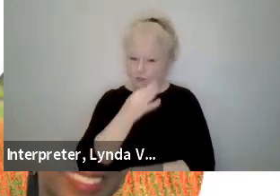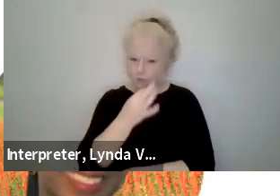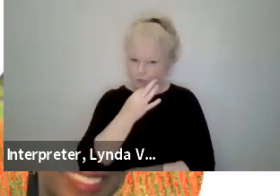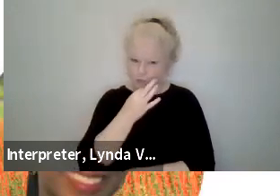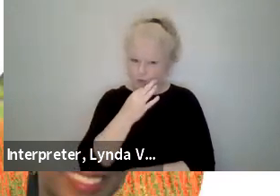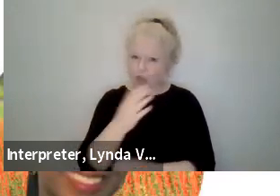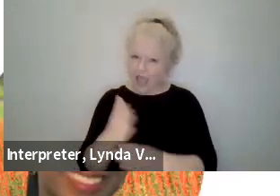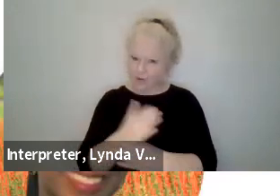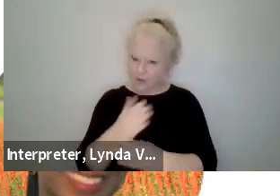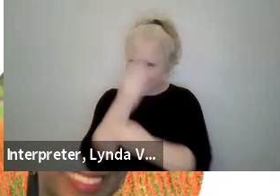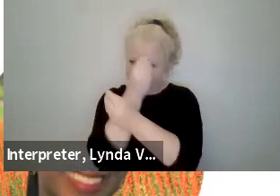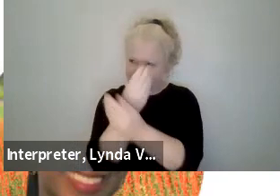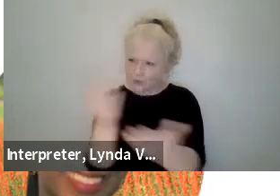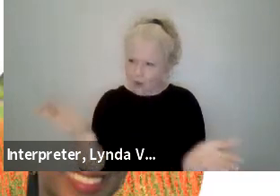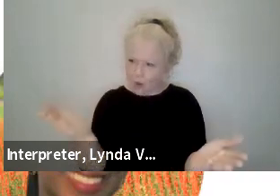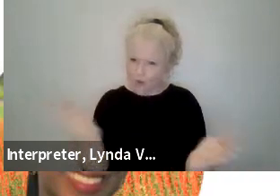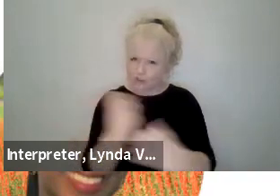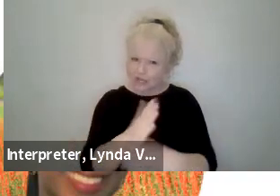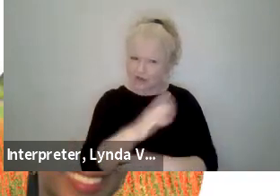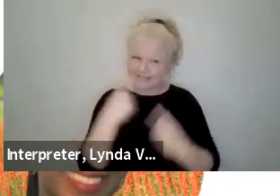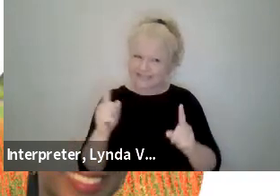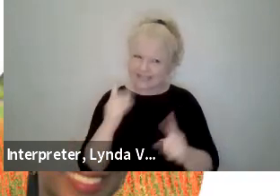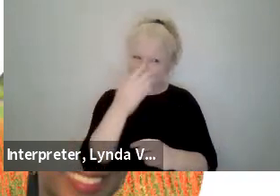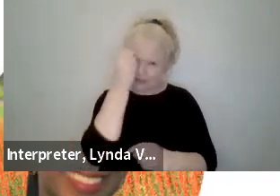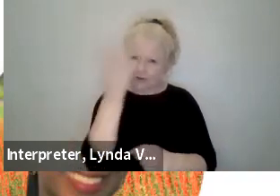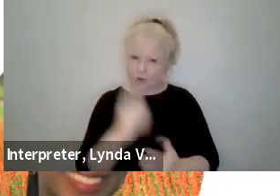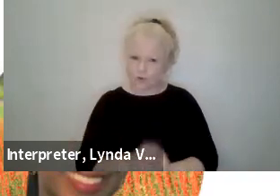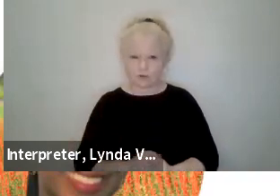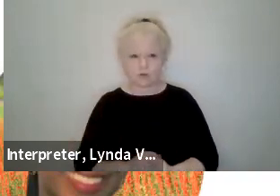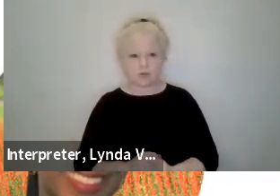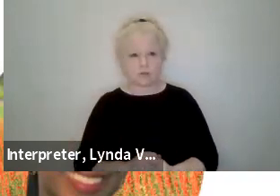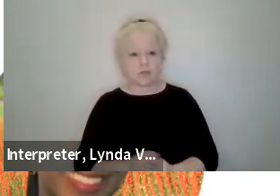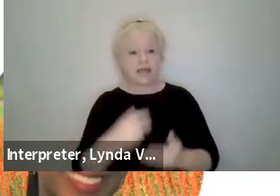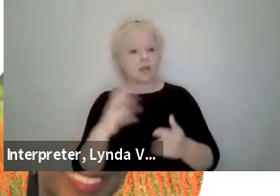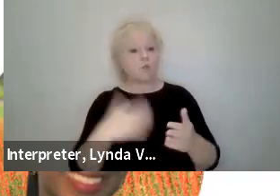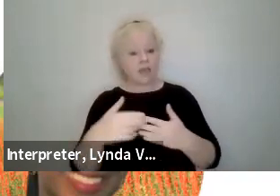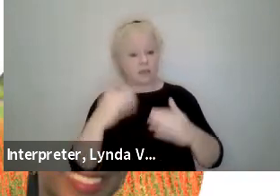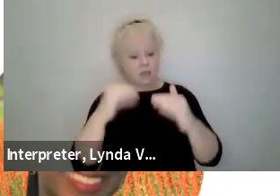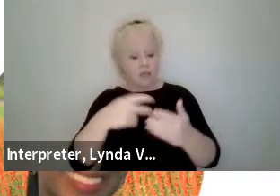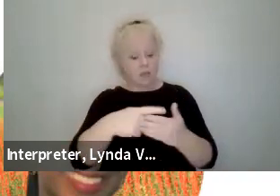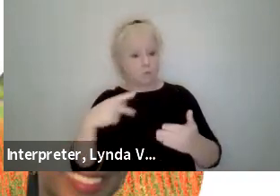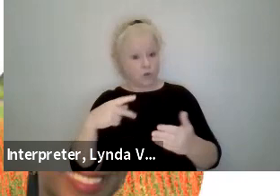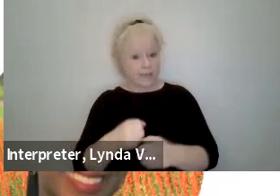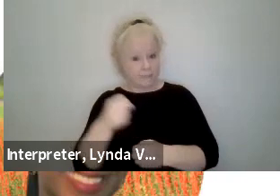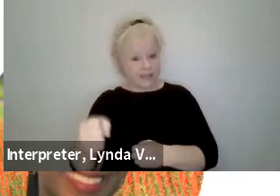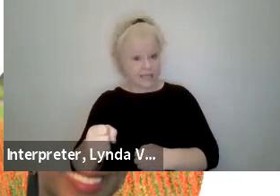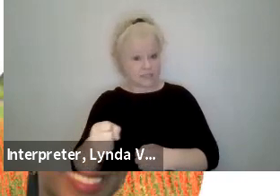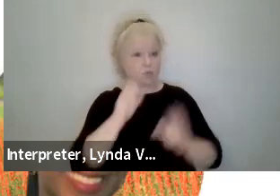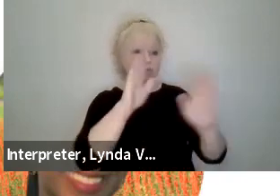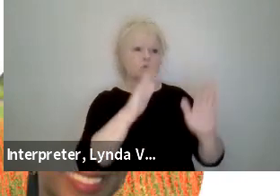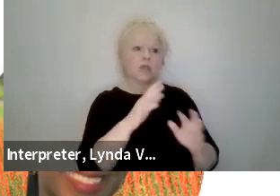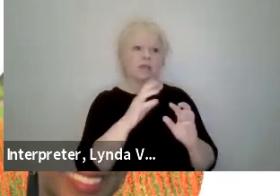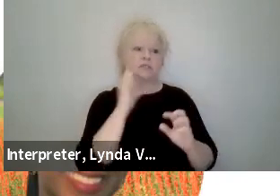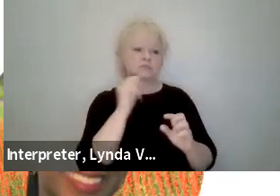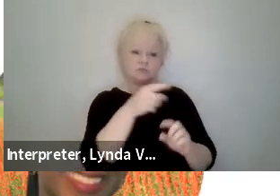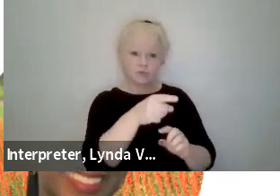successes with everyone in the future. So pre-placement was a new and great experience for Samuel because